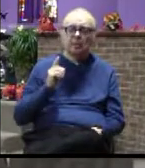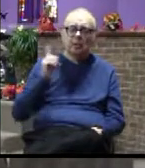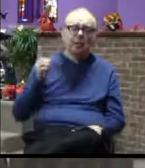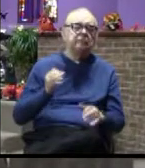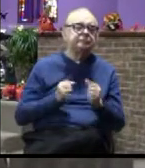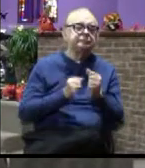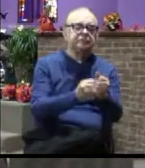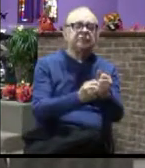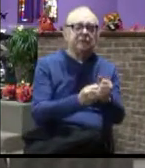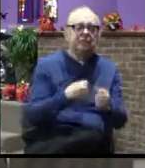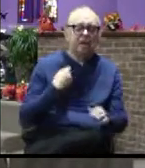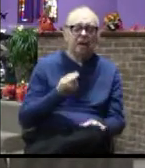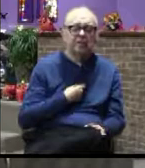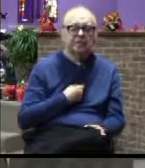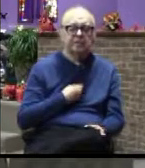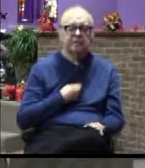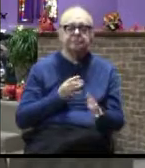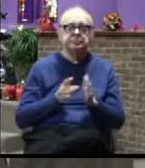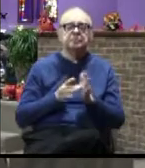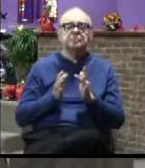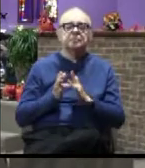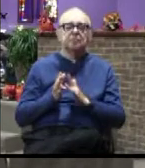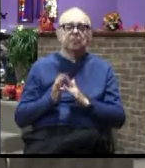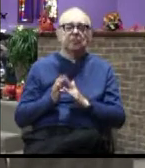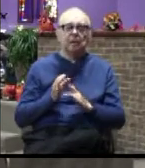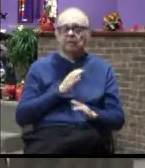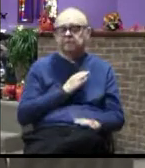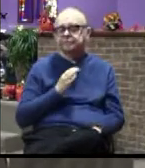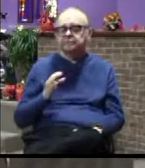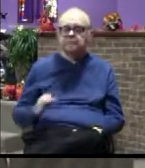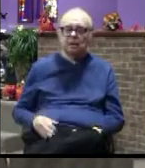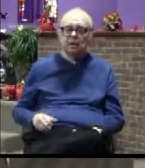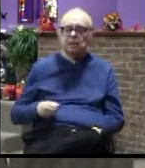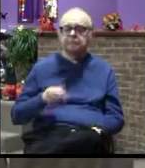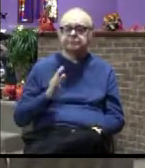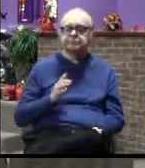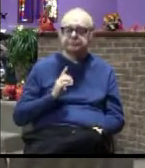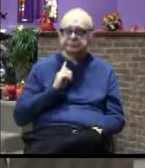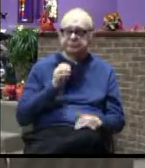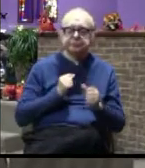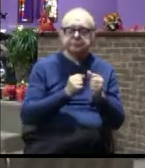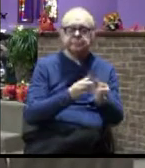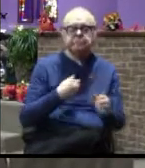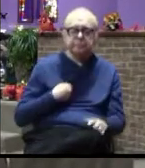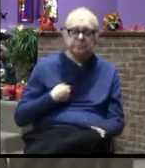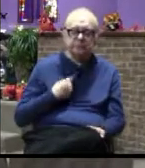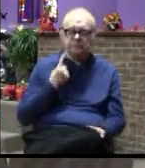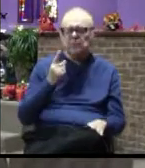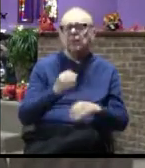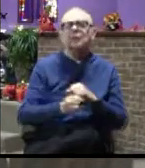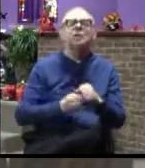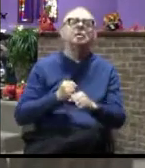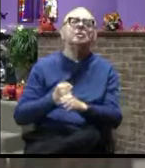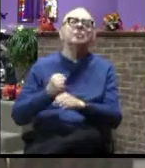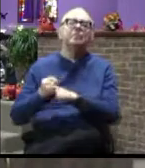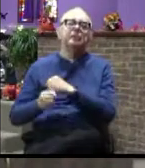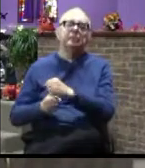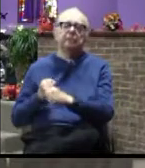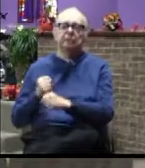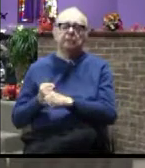he's pursuing Jesus Christ God was pursuing me for years